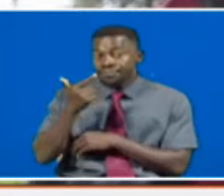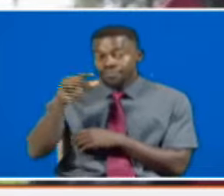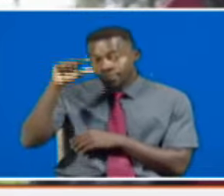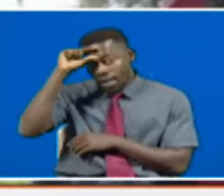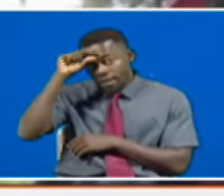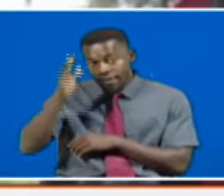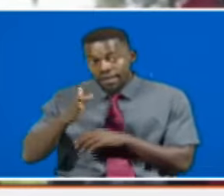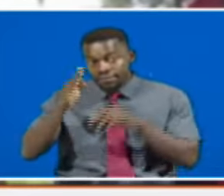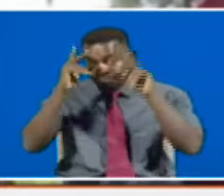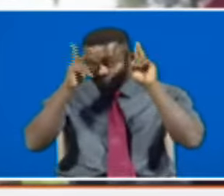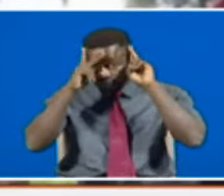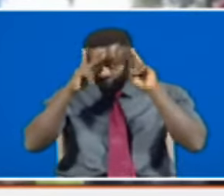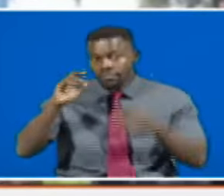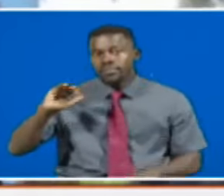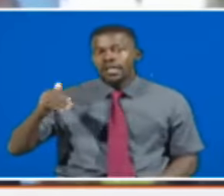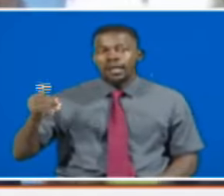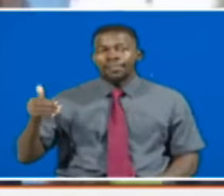of